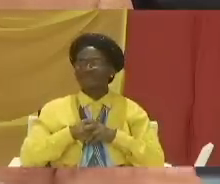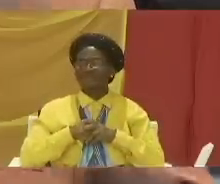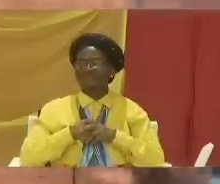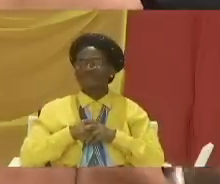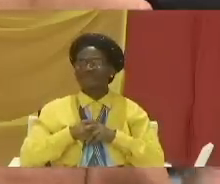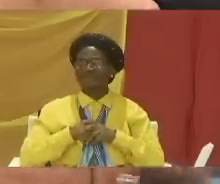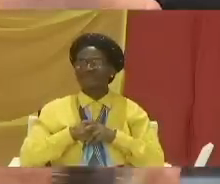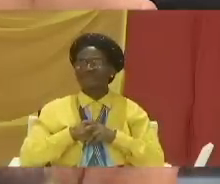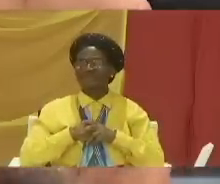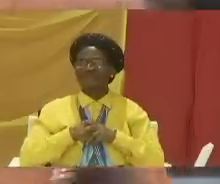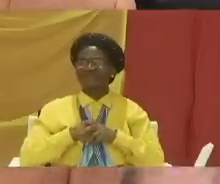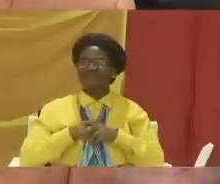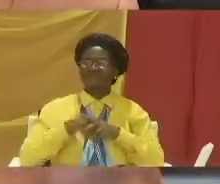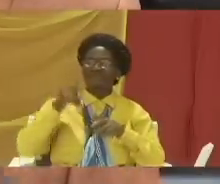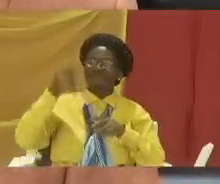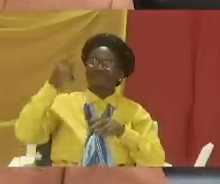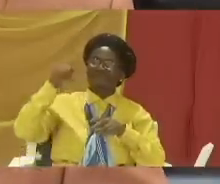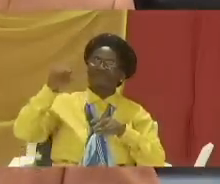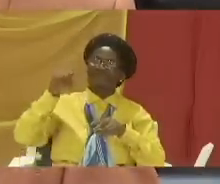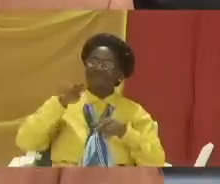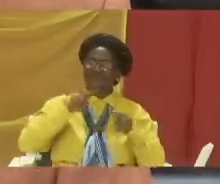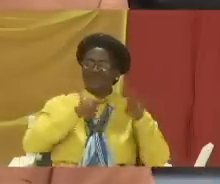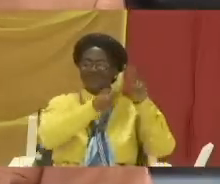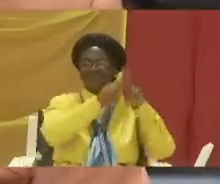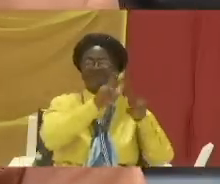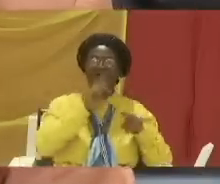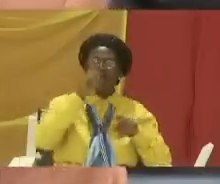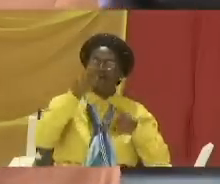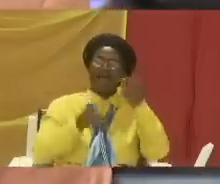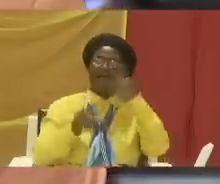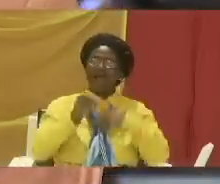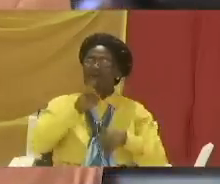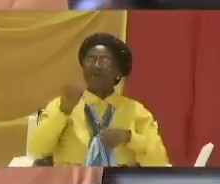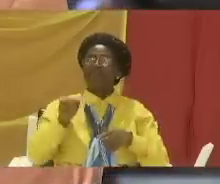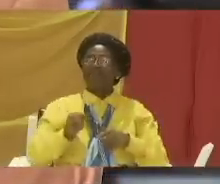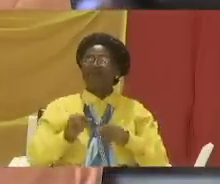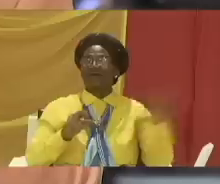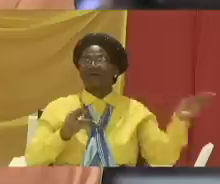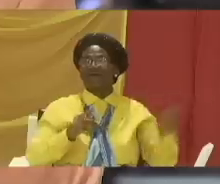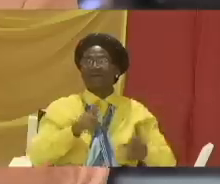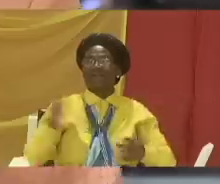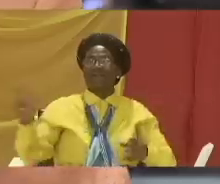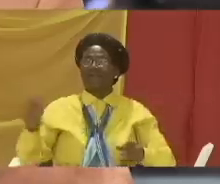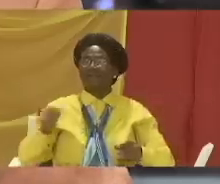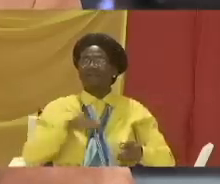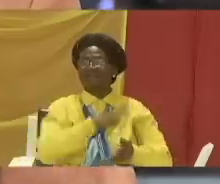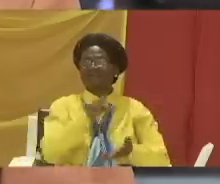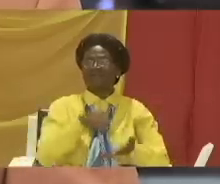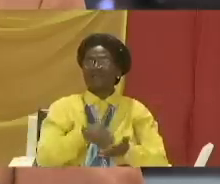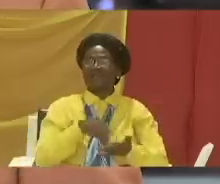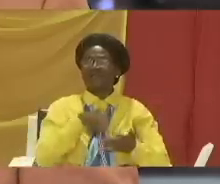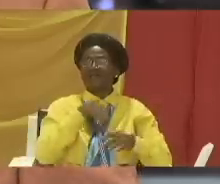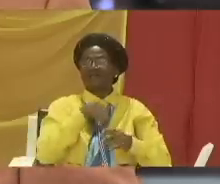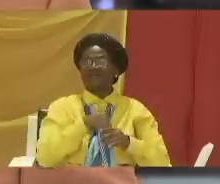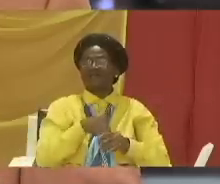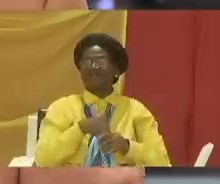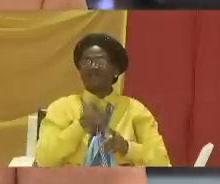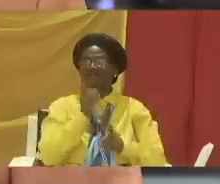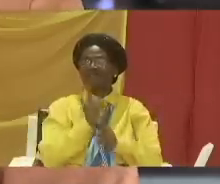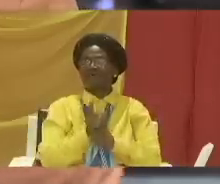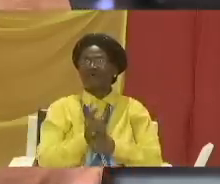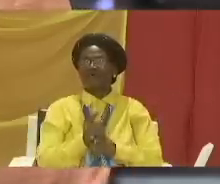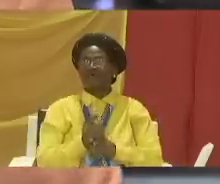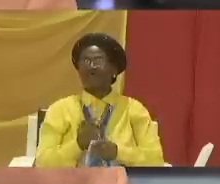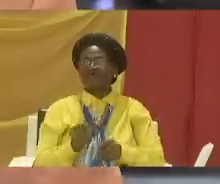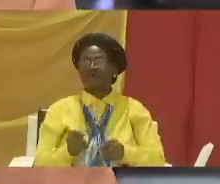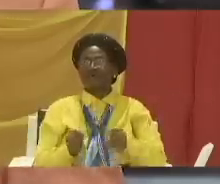The prophecies are coming right, left, and center. I'm just trying to see which one to tell